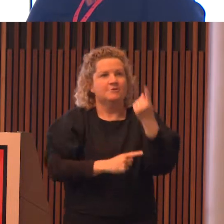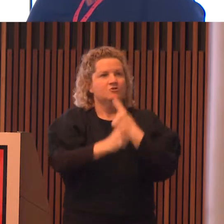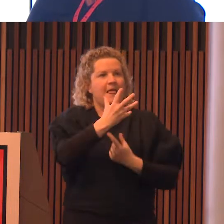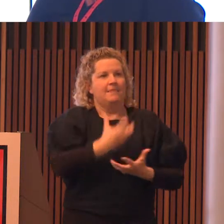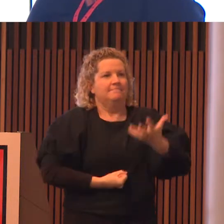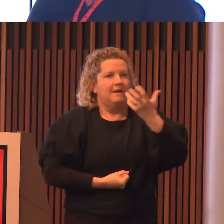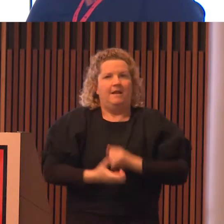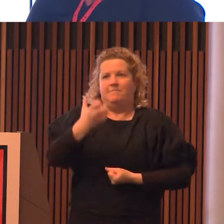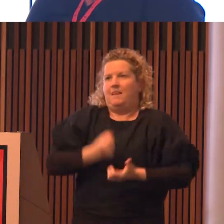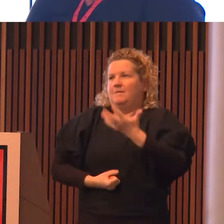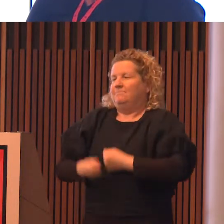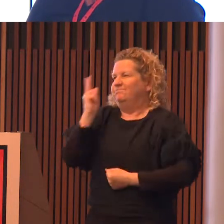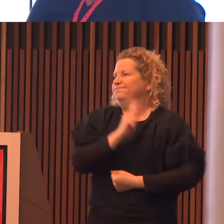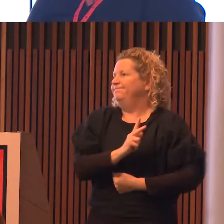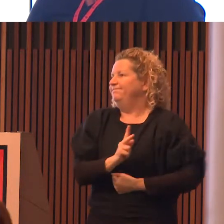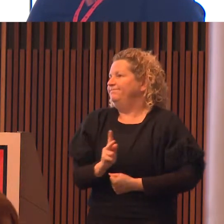and over again with